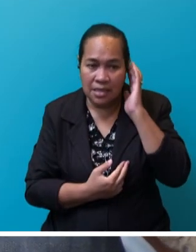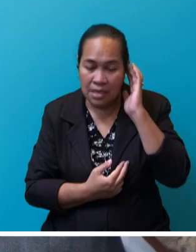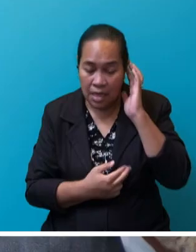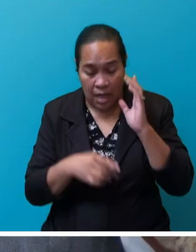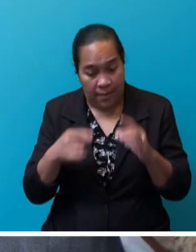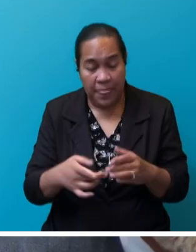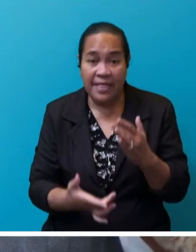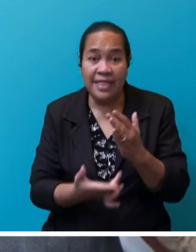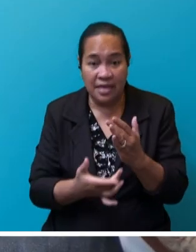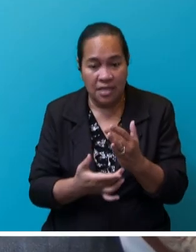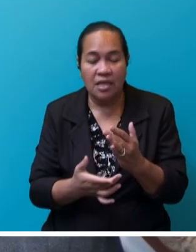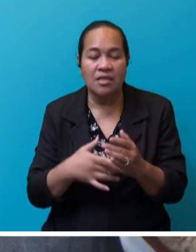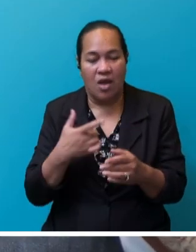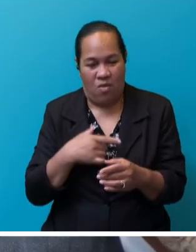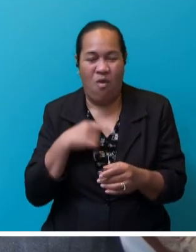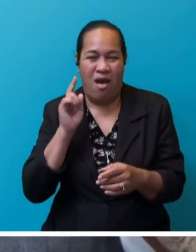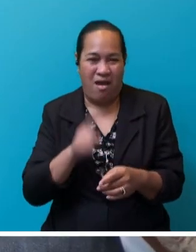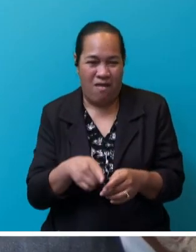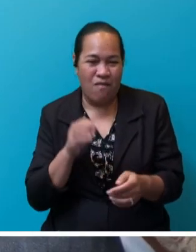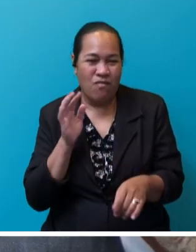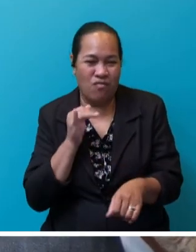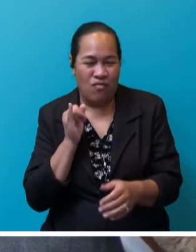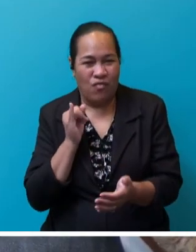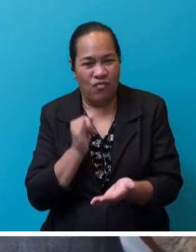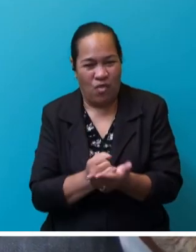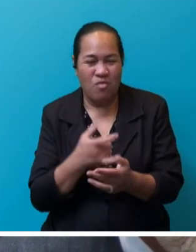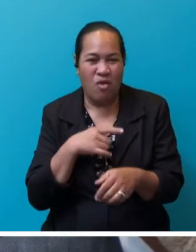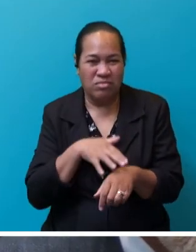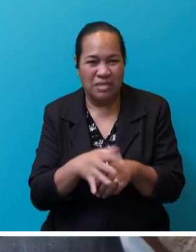Technology-facilitated violence poses additional higher risks to our young girls.